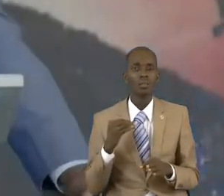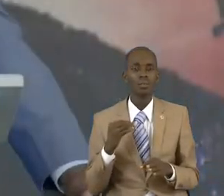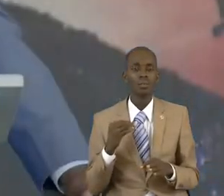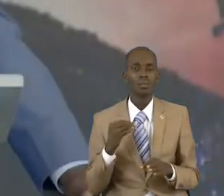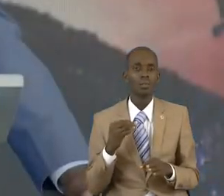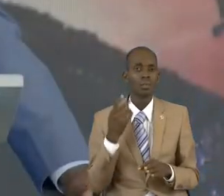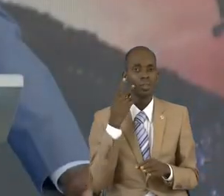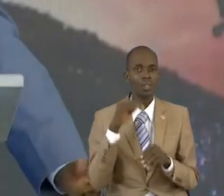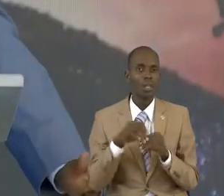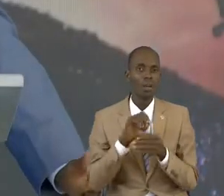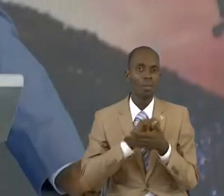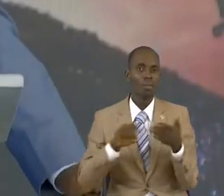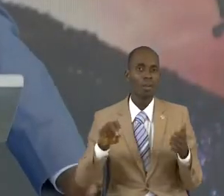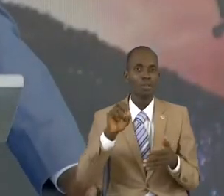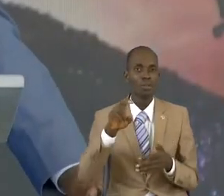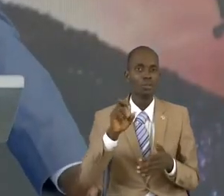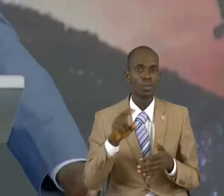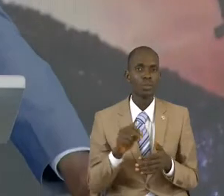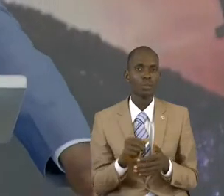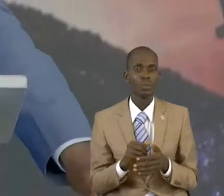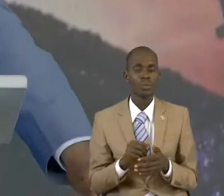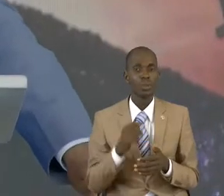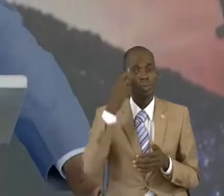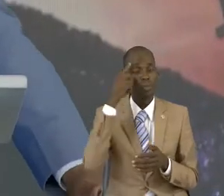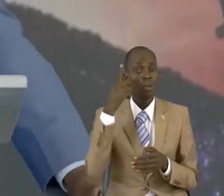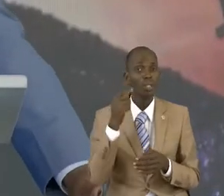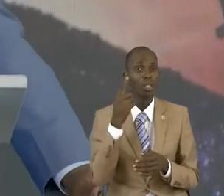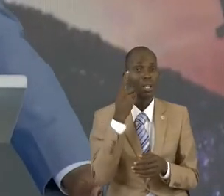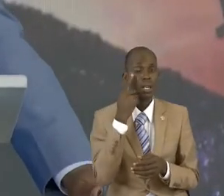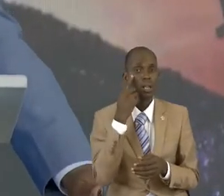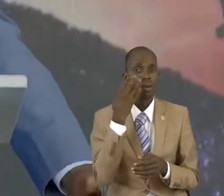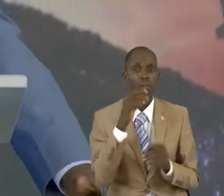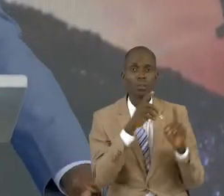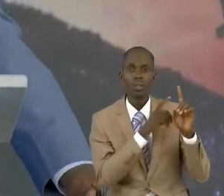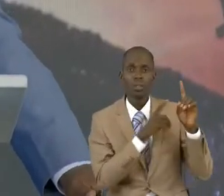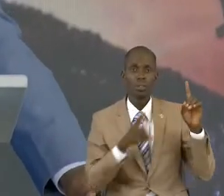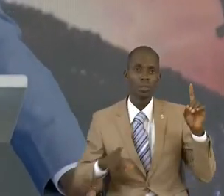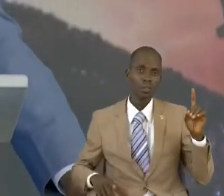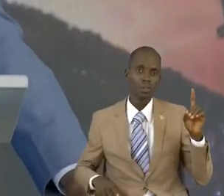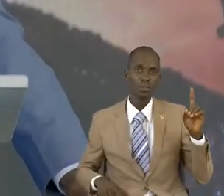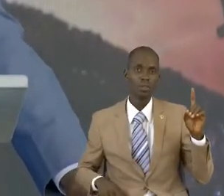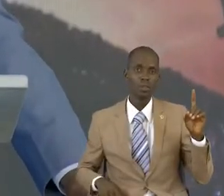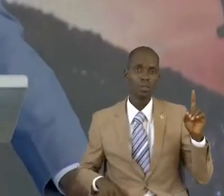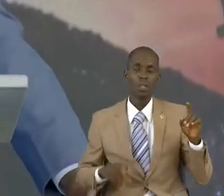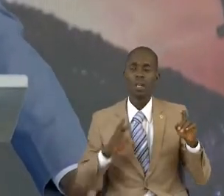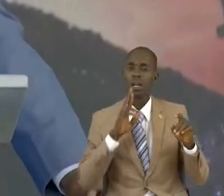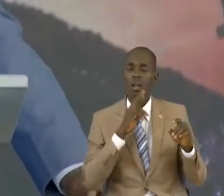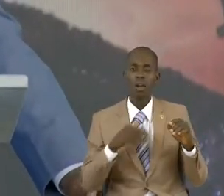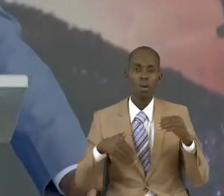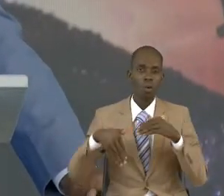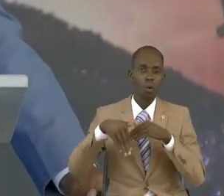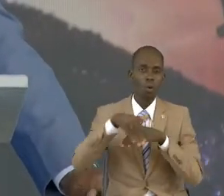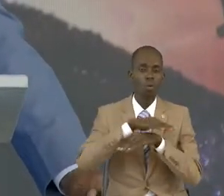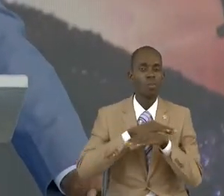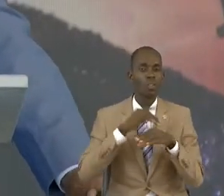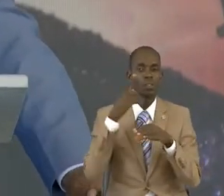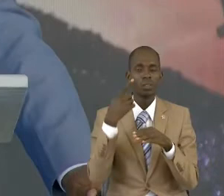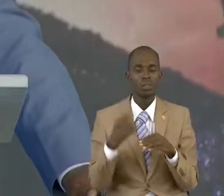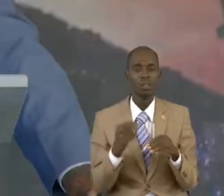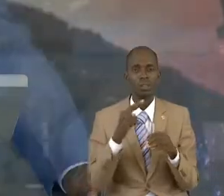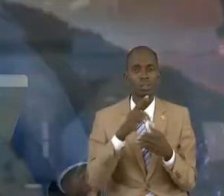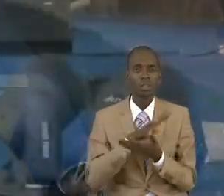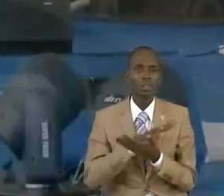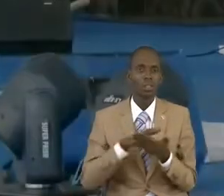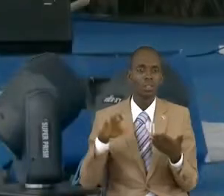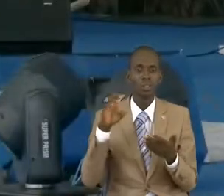12, for the eyes of the Lord are over the righteous, and his